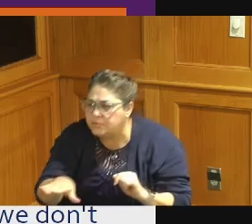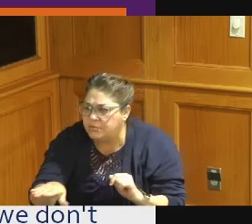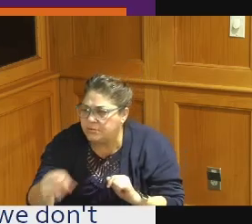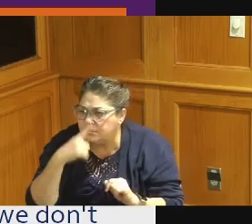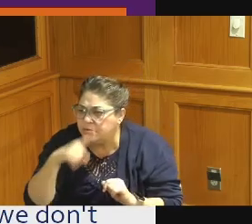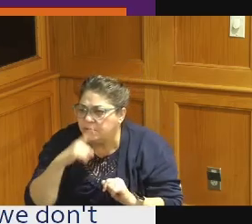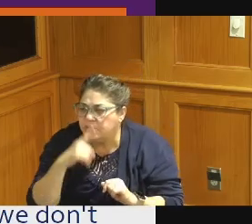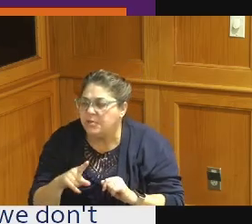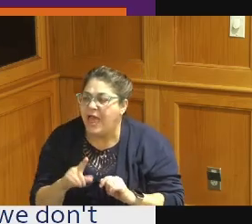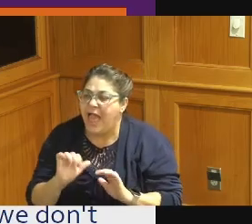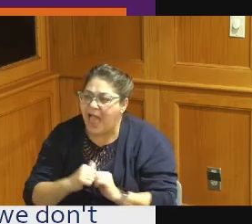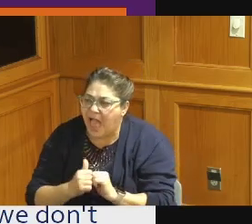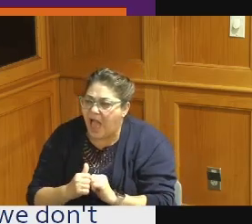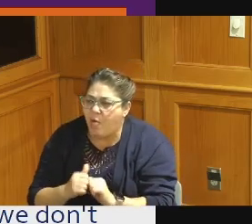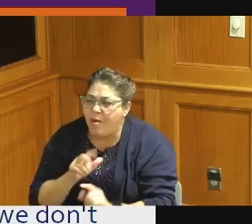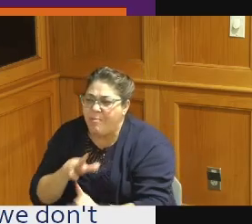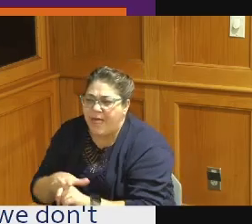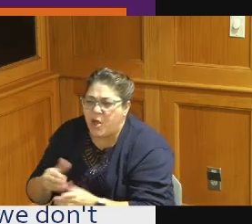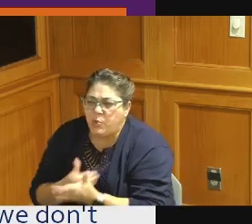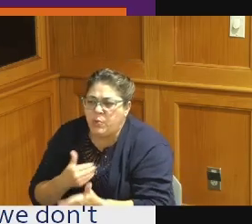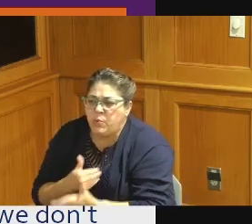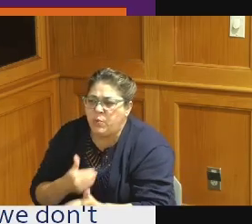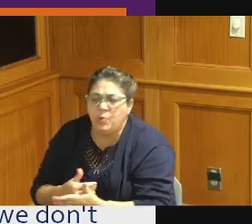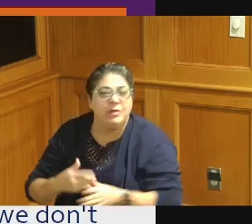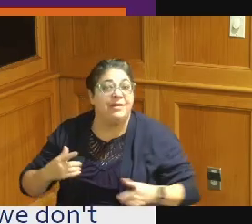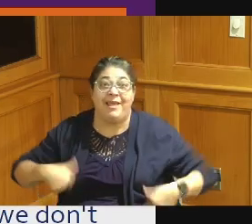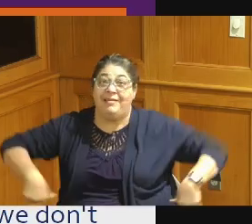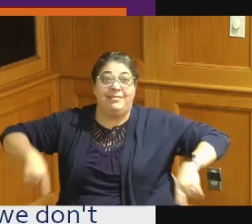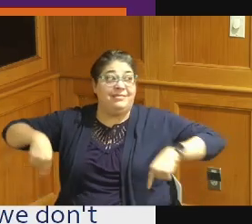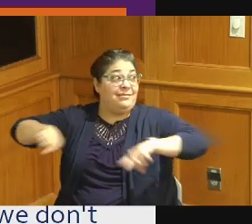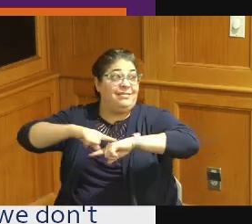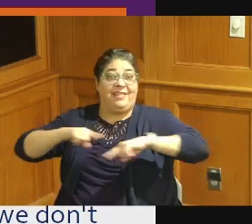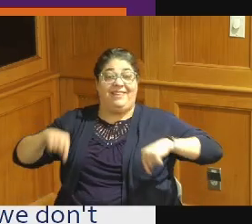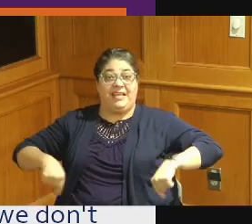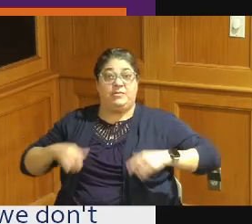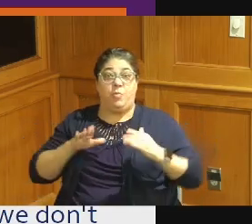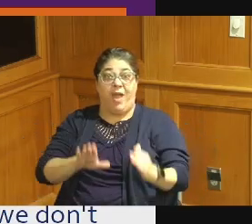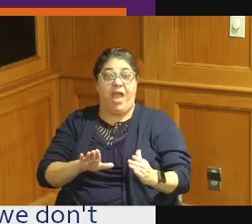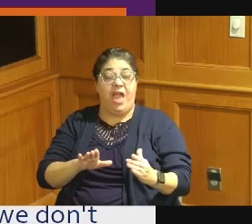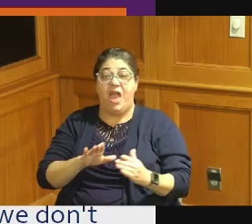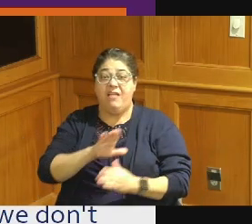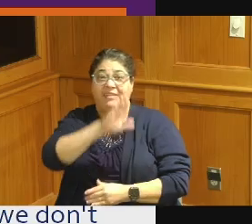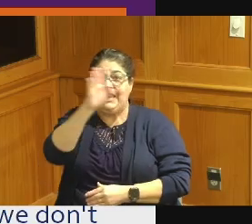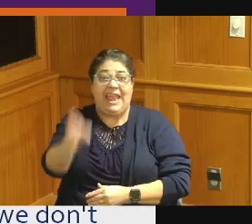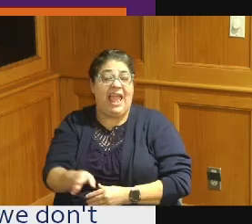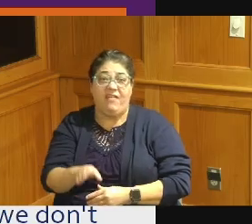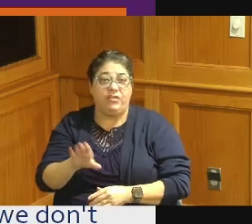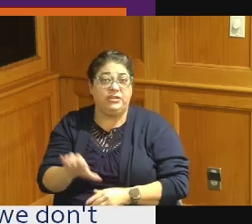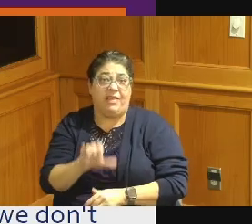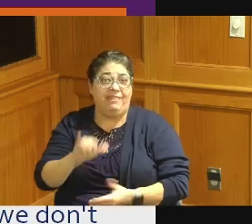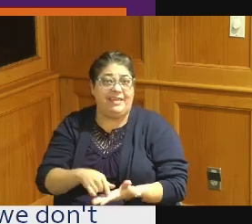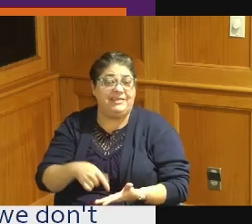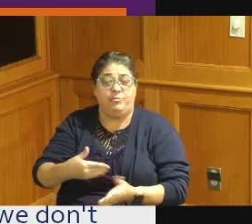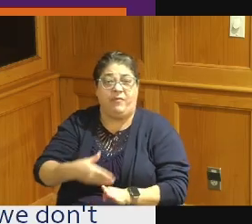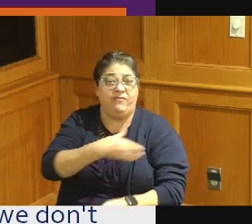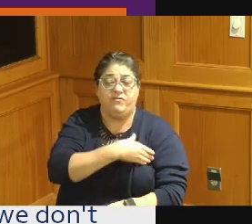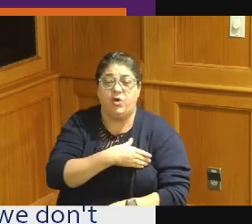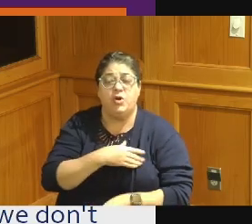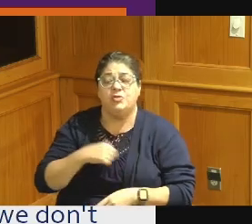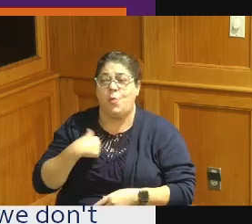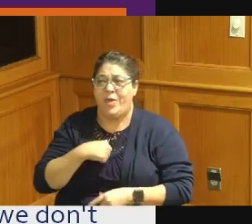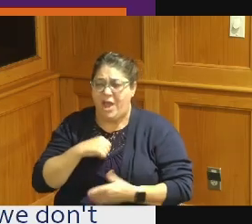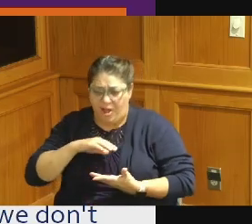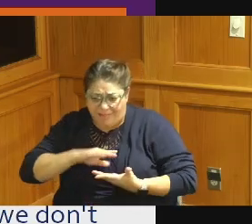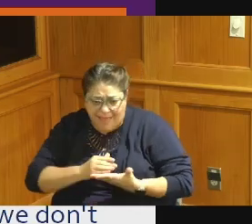out anew how to do something that had not been done before and still has not been done in this way in our community. So it's a work in